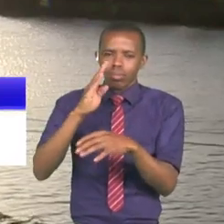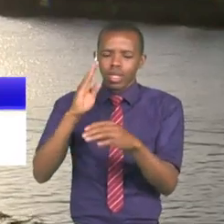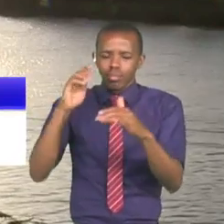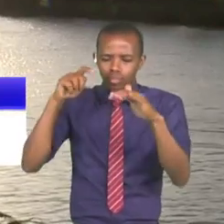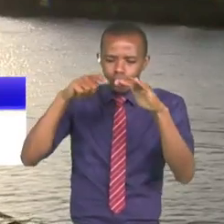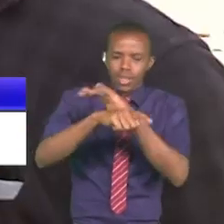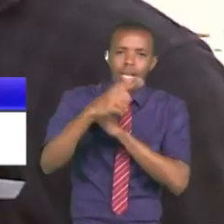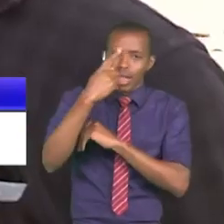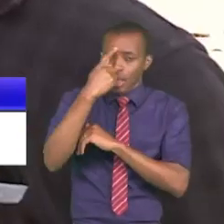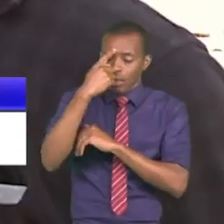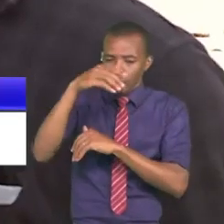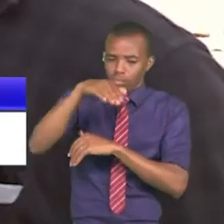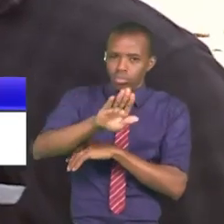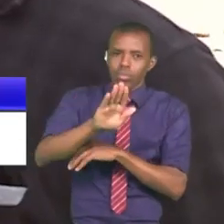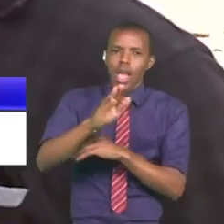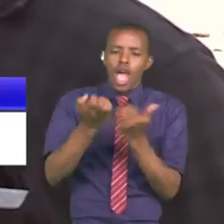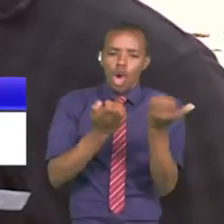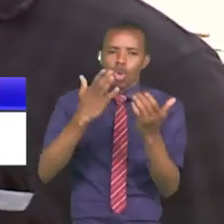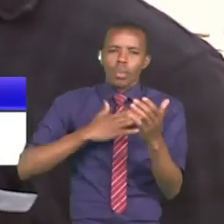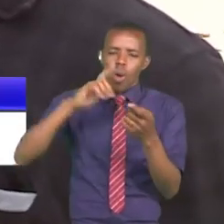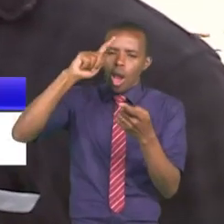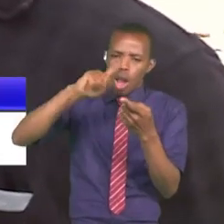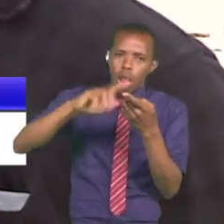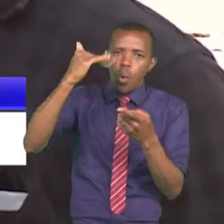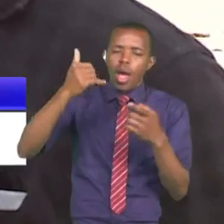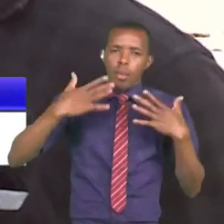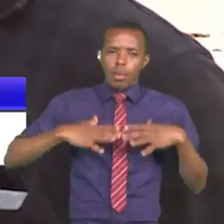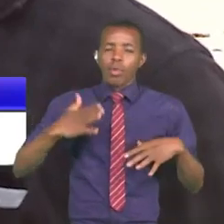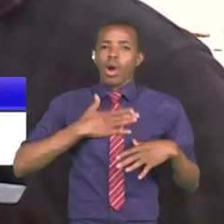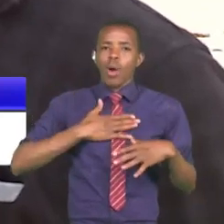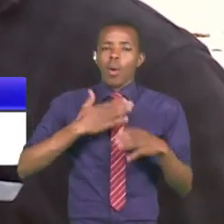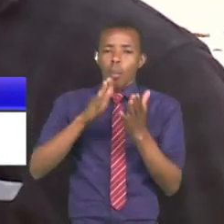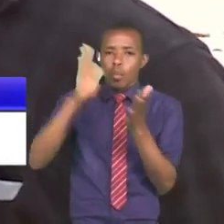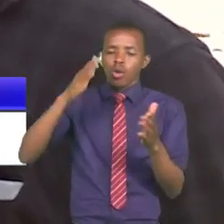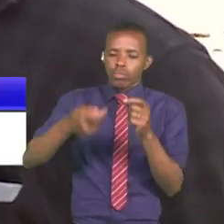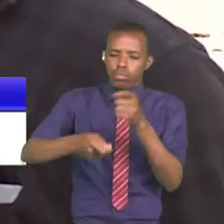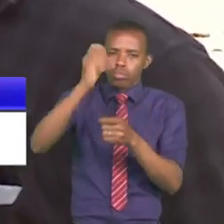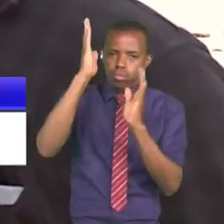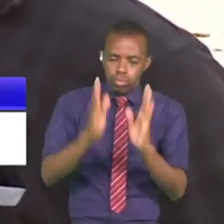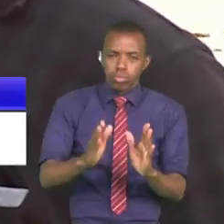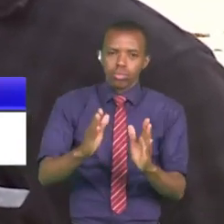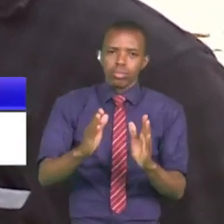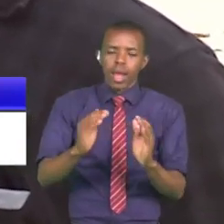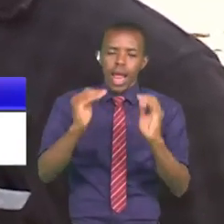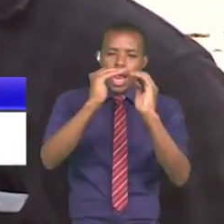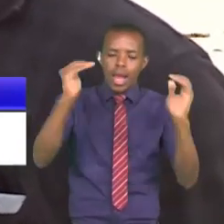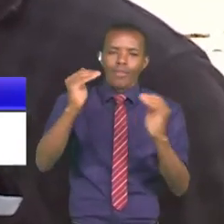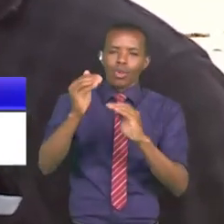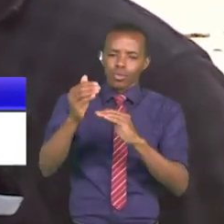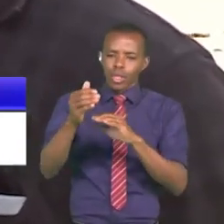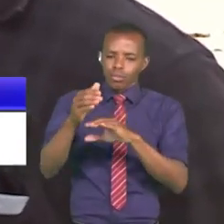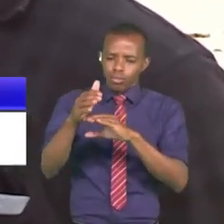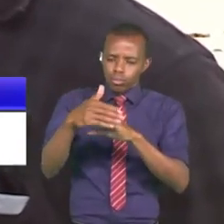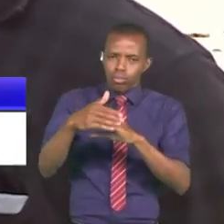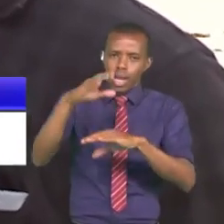the ocean. Tumi wetu utakuwa uko chini kwa sababu watu wetu wale hasa wale wavuvi kile kiwango cha samaki ambacho wanakipata